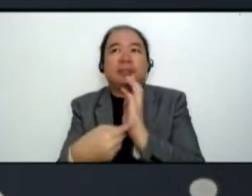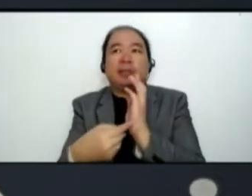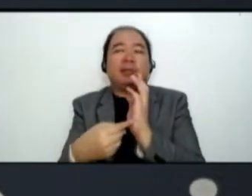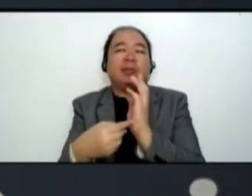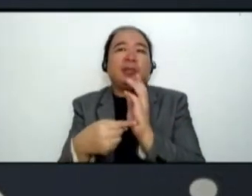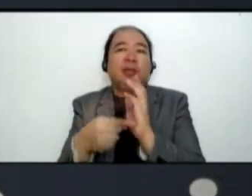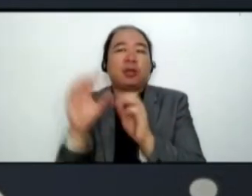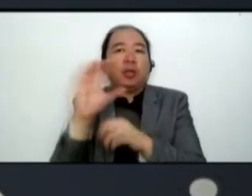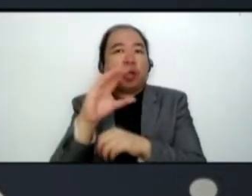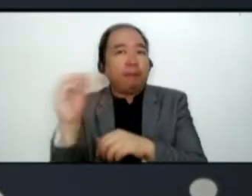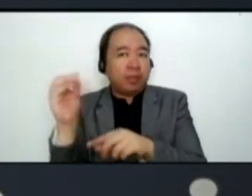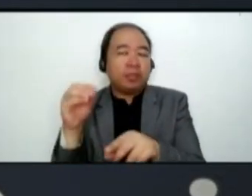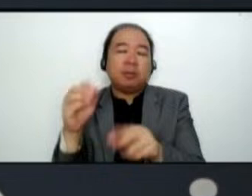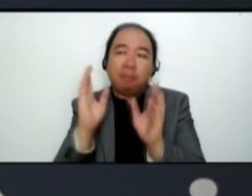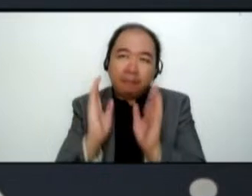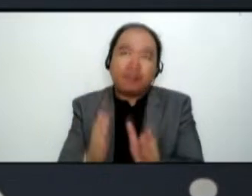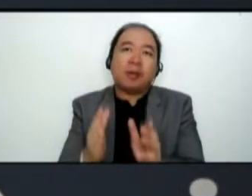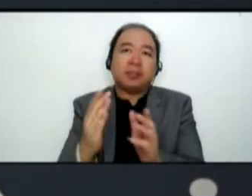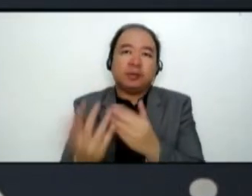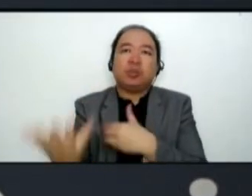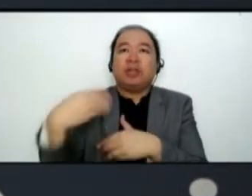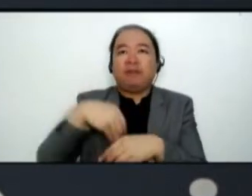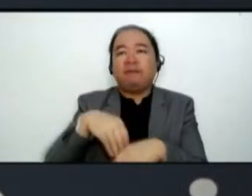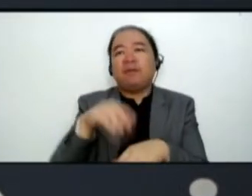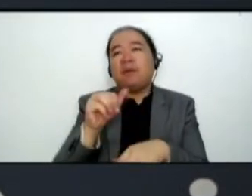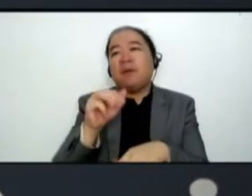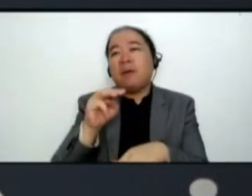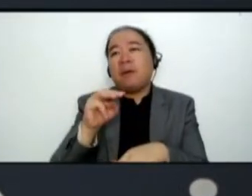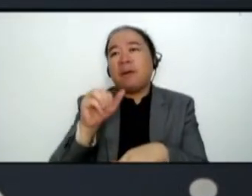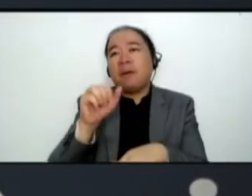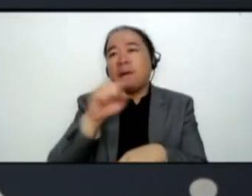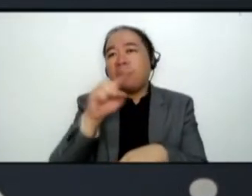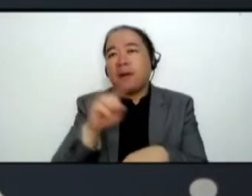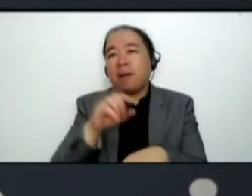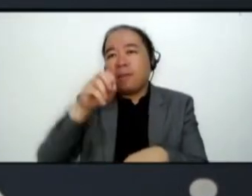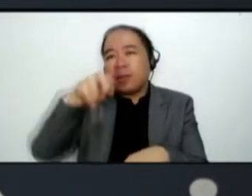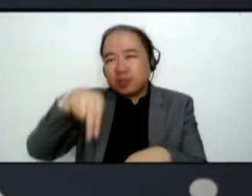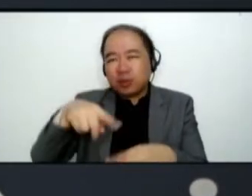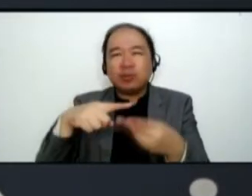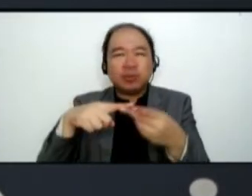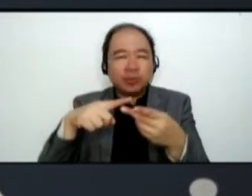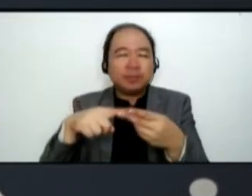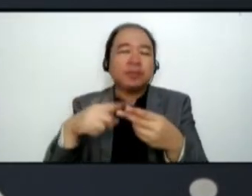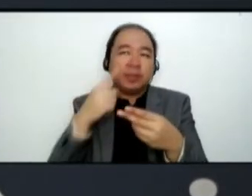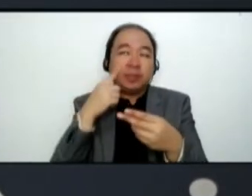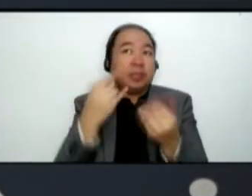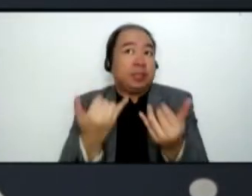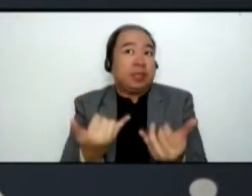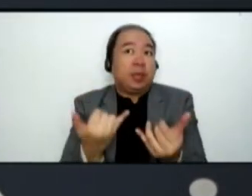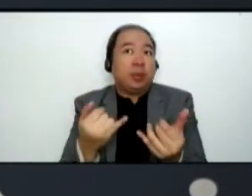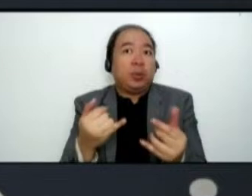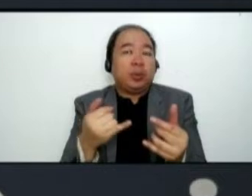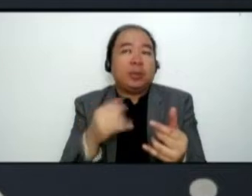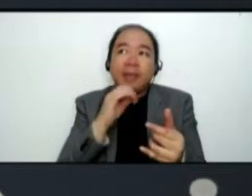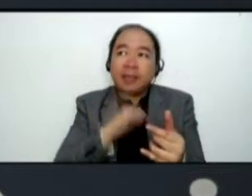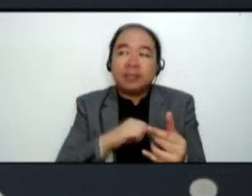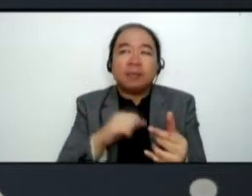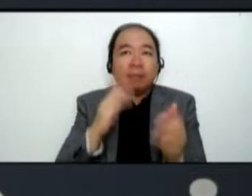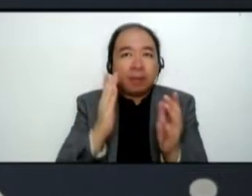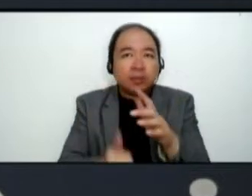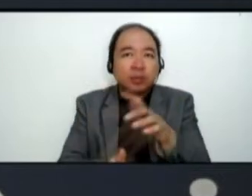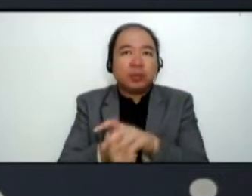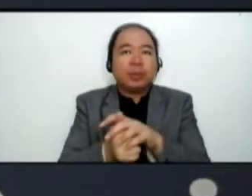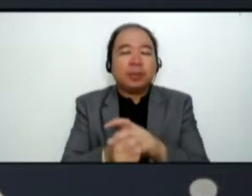generations. The private sector has a role too, and age tech is now beginning to come up. But think about it.